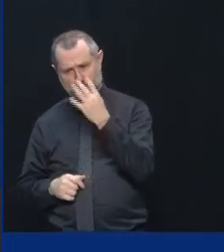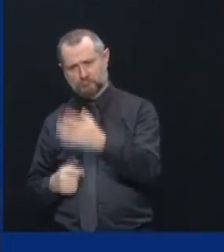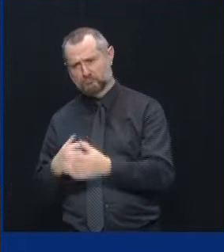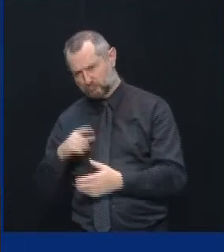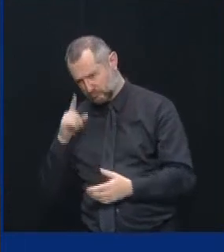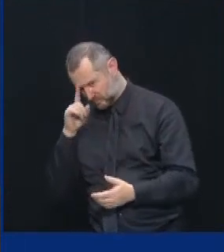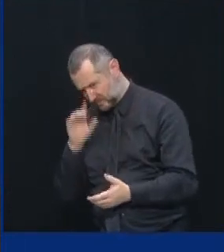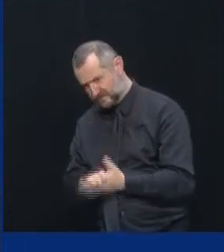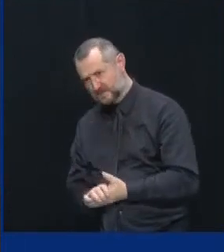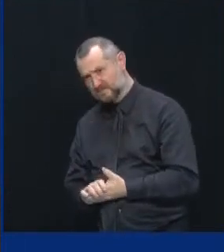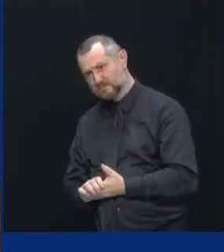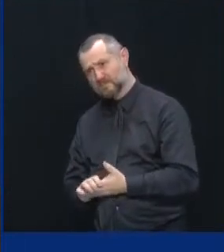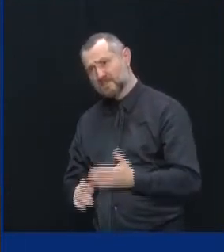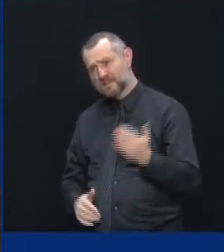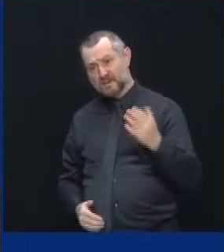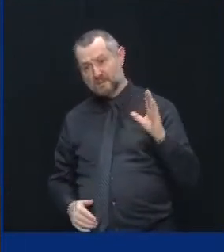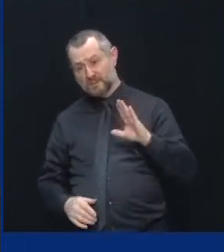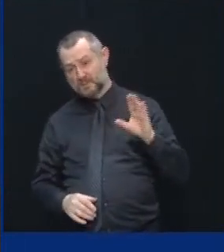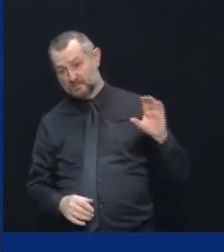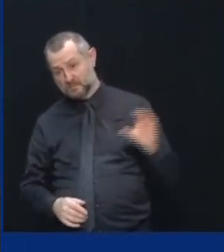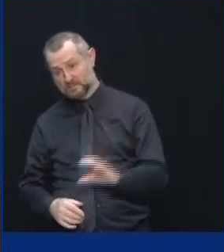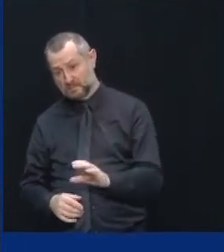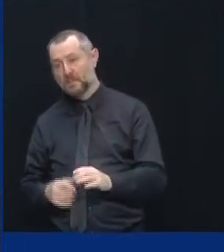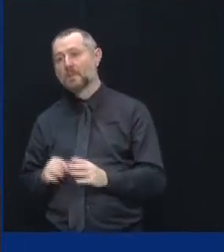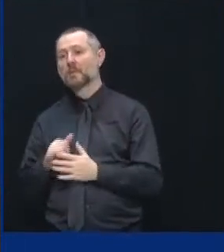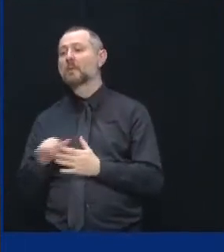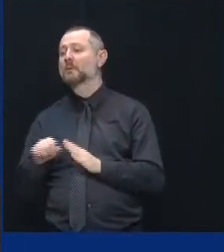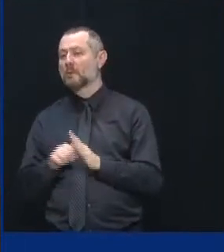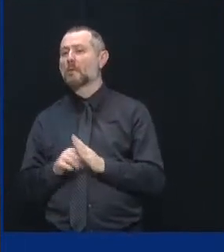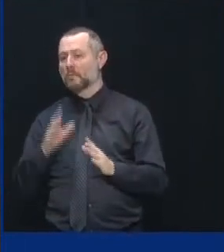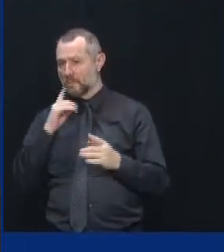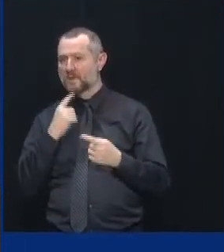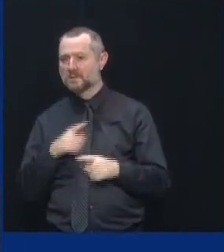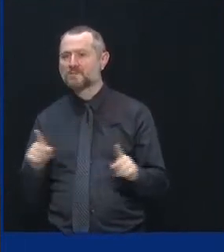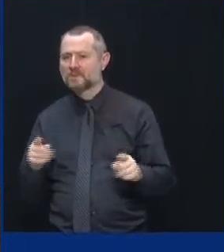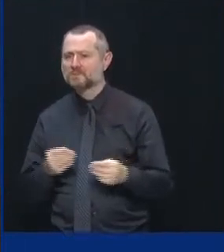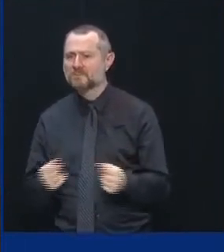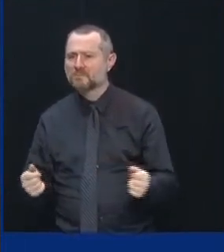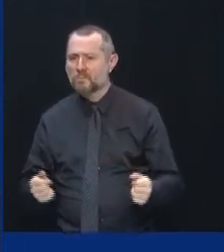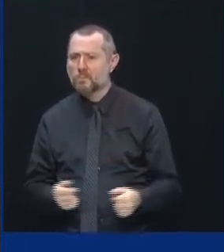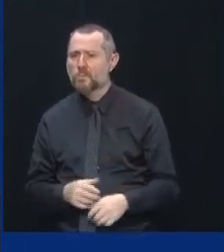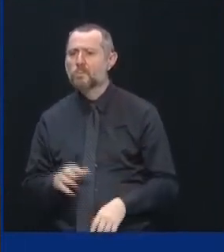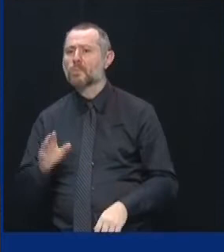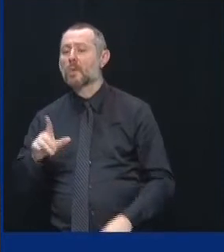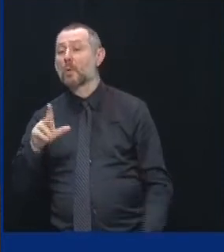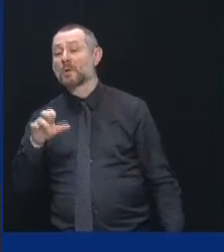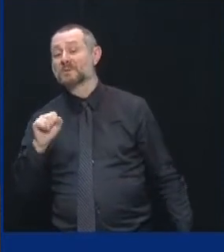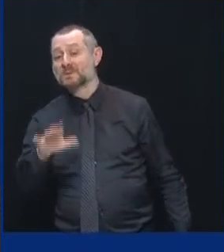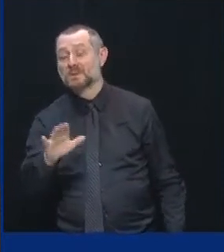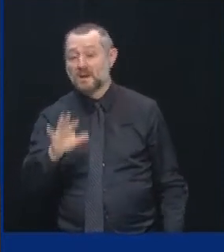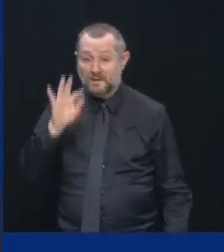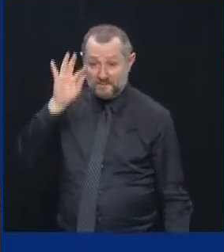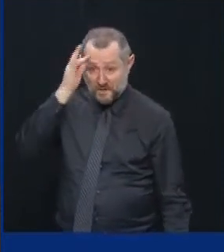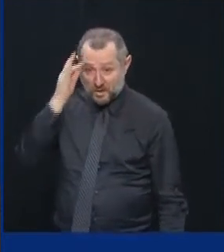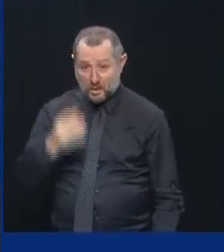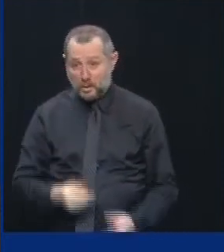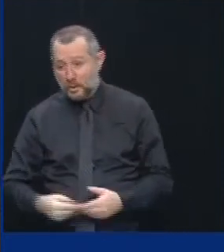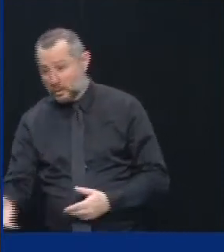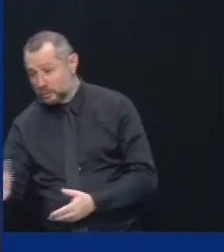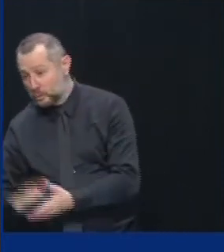distribution mechanism. You know, Luis, the federal government wants to distribute to schools and local governments